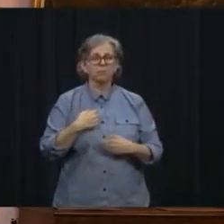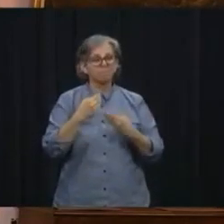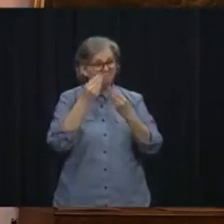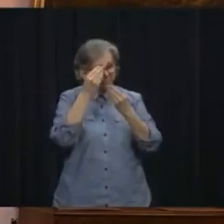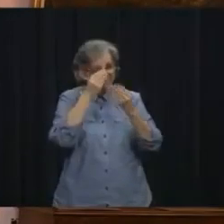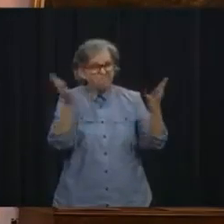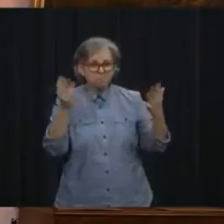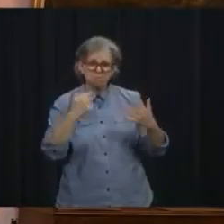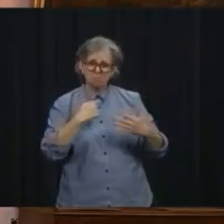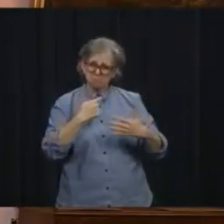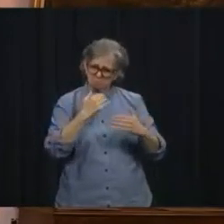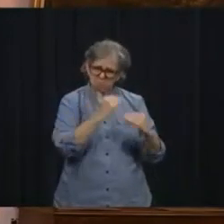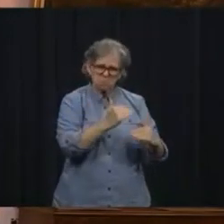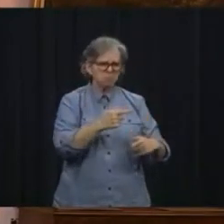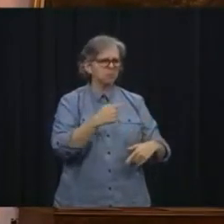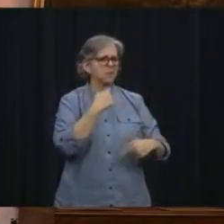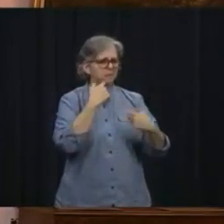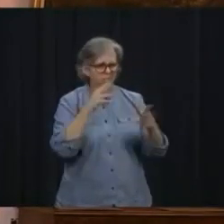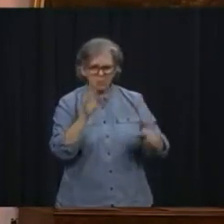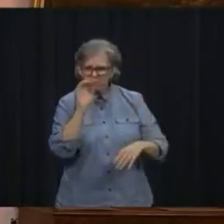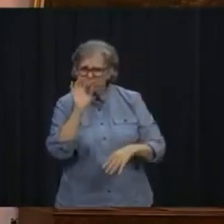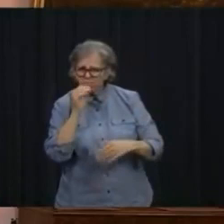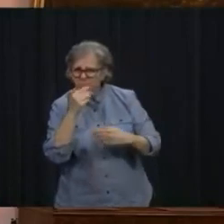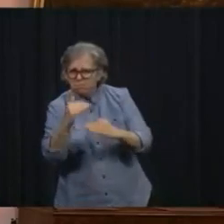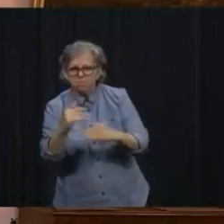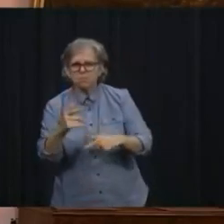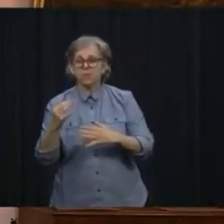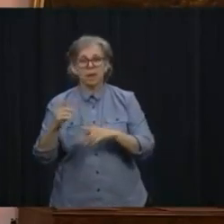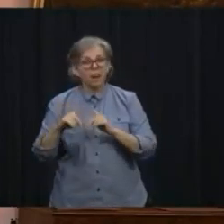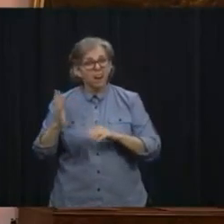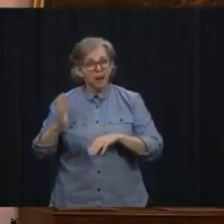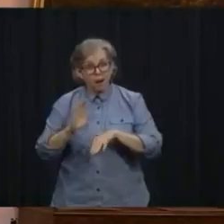more discussion about this and more news tomorrow.